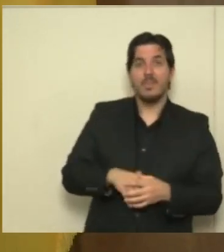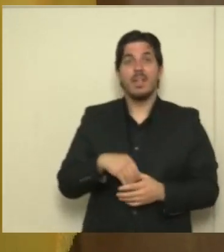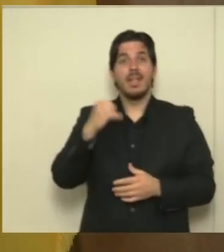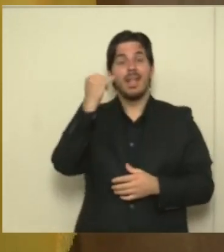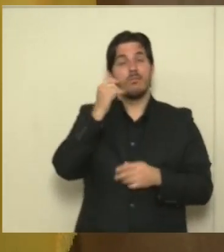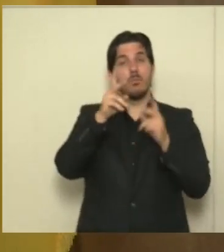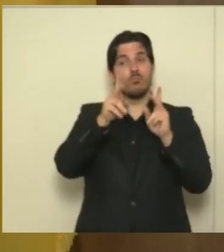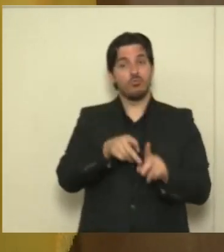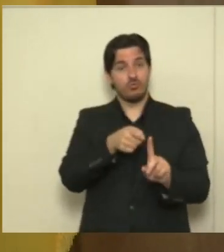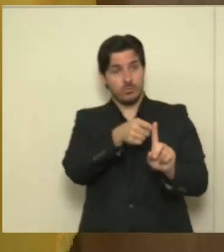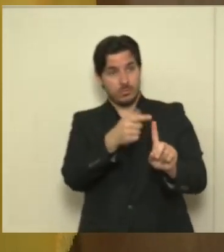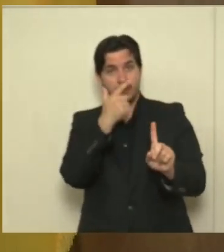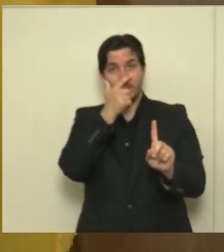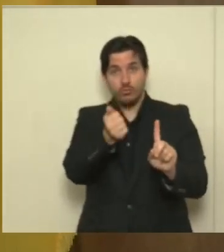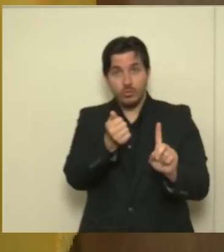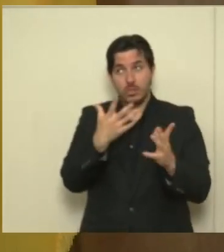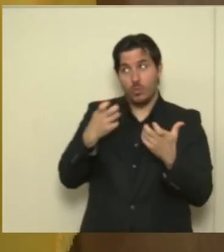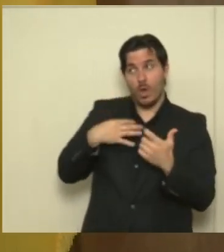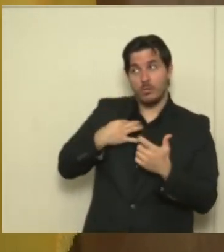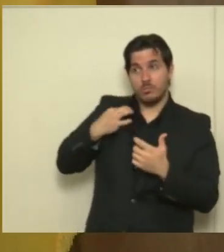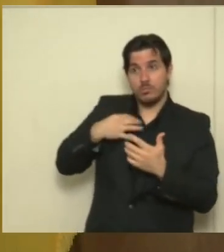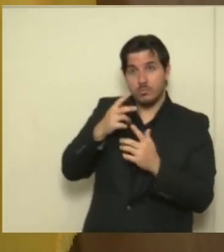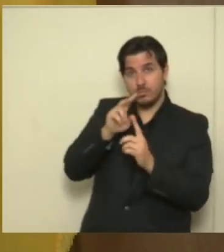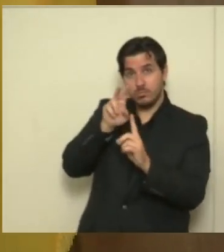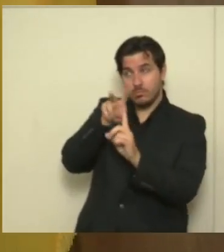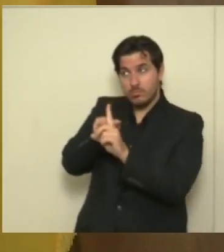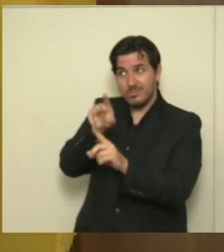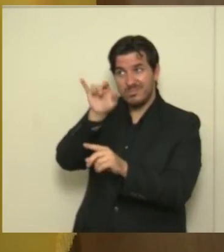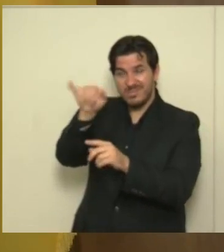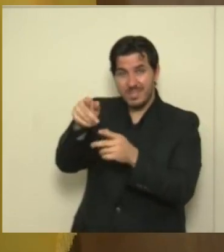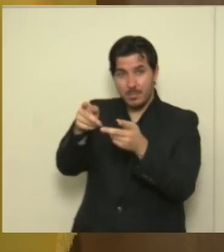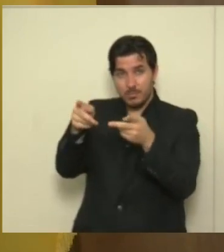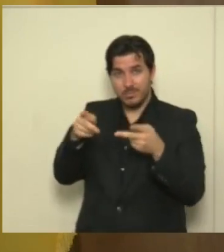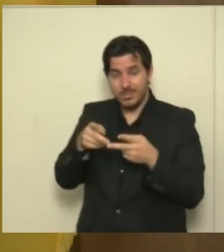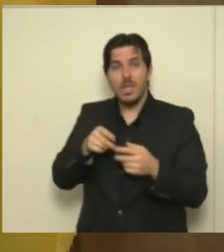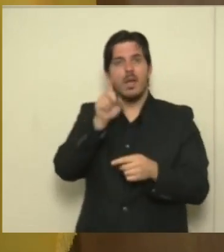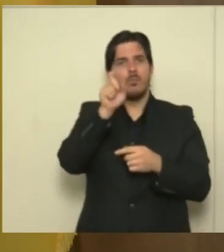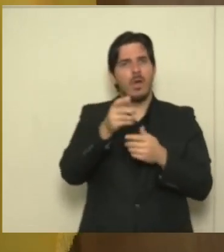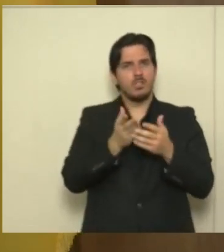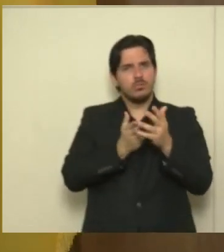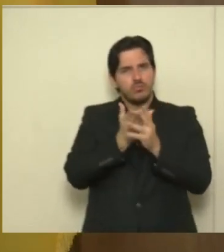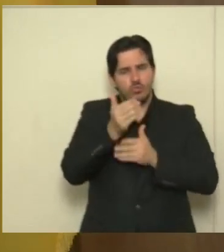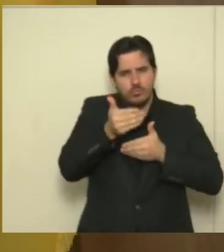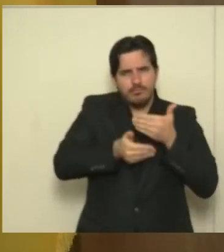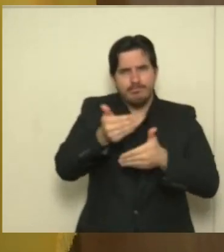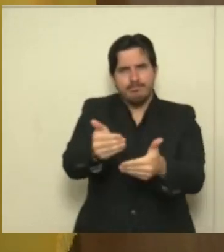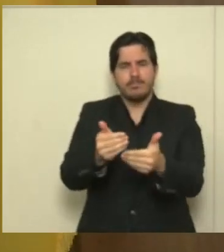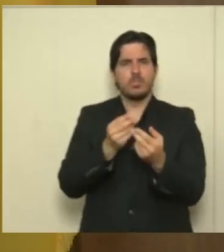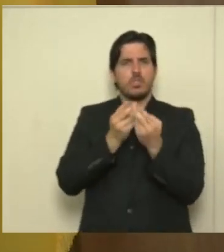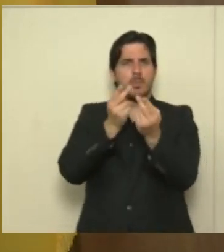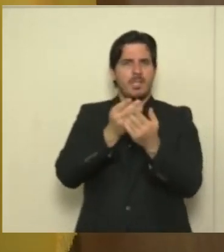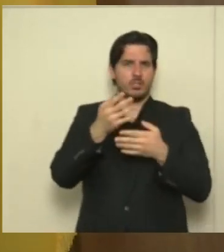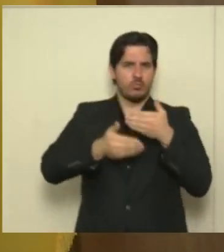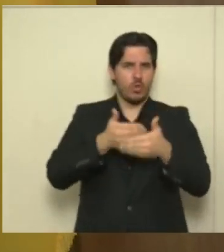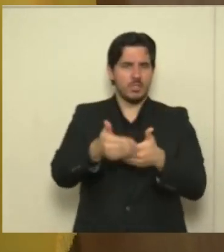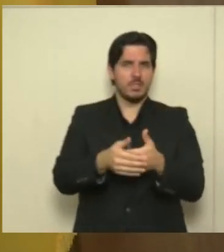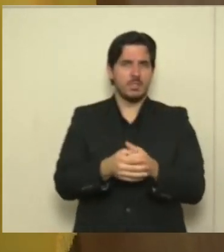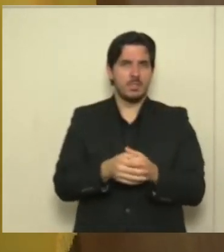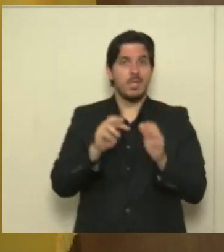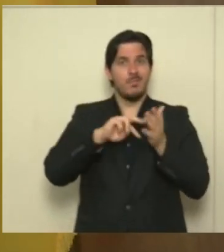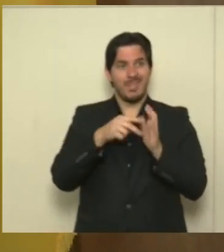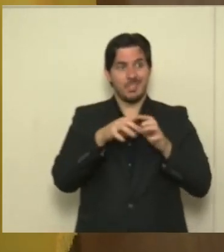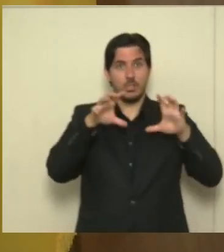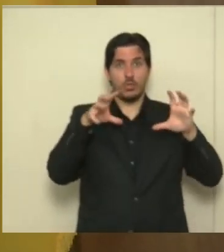appointment, they have to get through the nominating process, which means there is a group who reviews